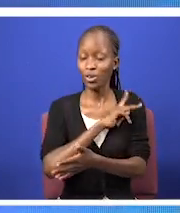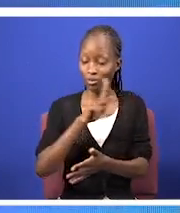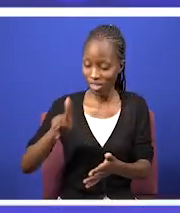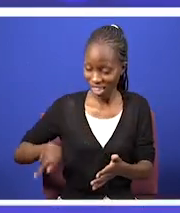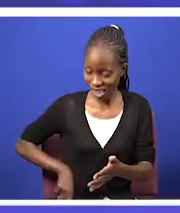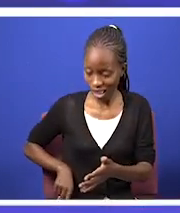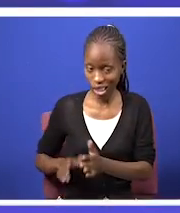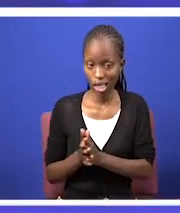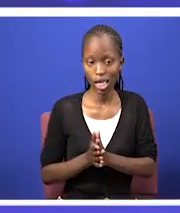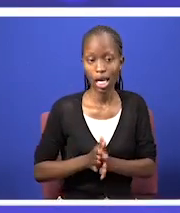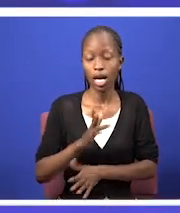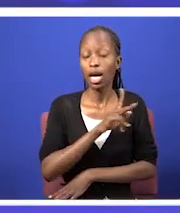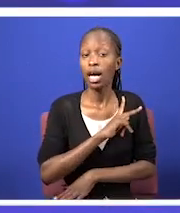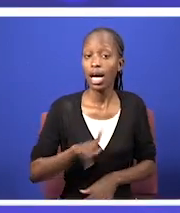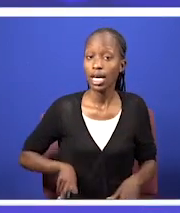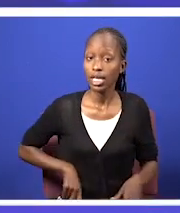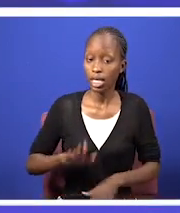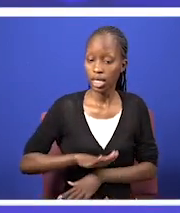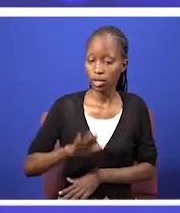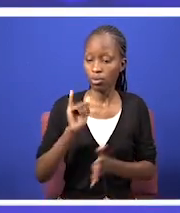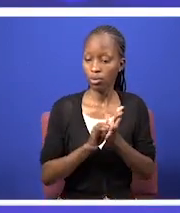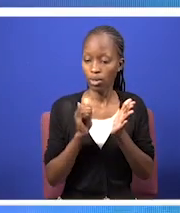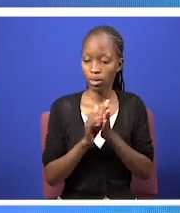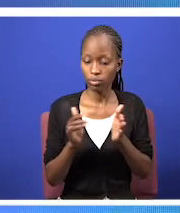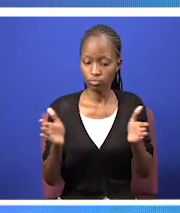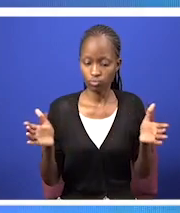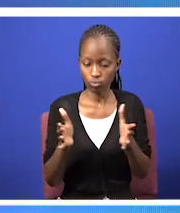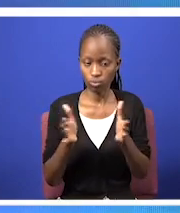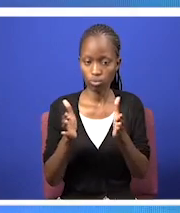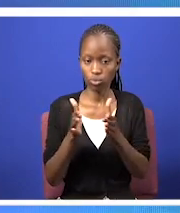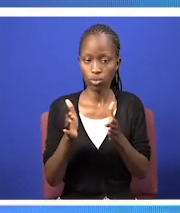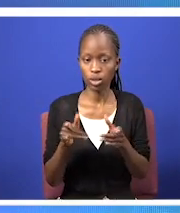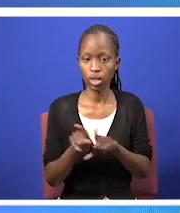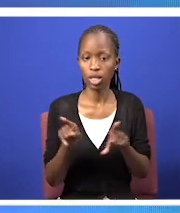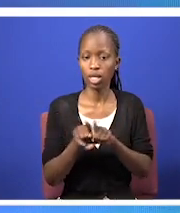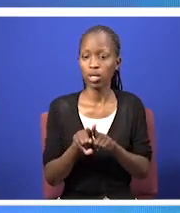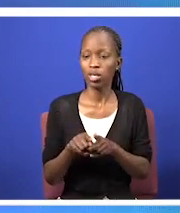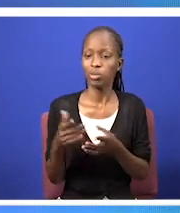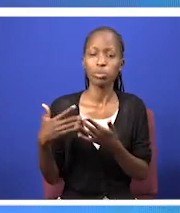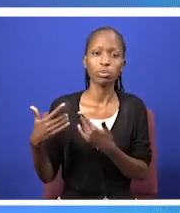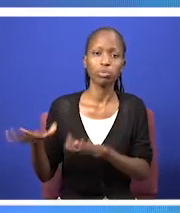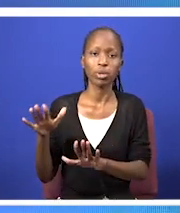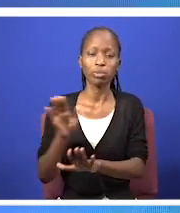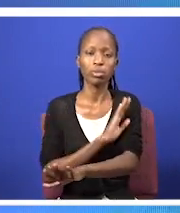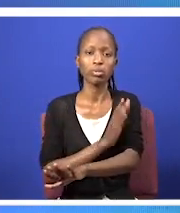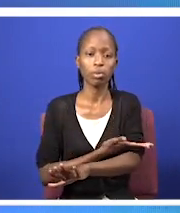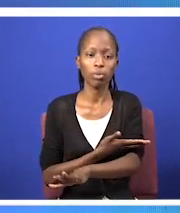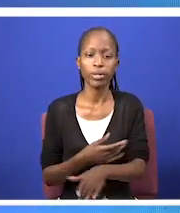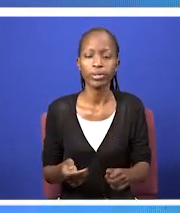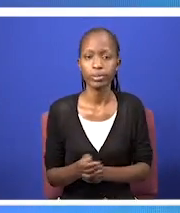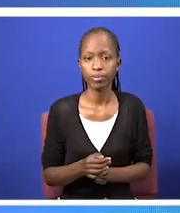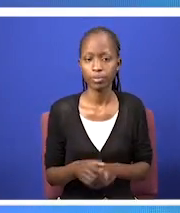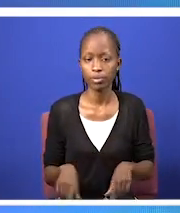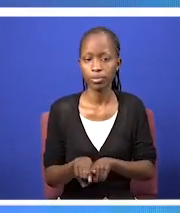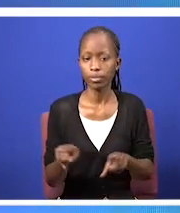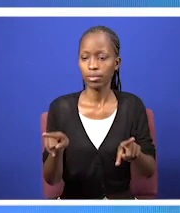king. A kingdom that is shrinking or insular is going to lose influence very, very quickly,